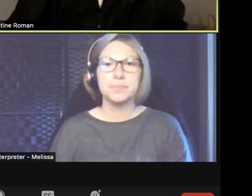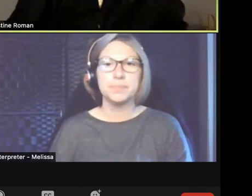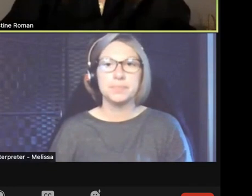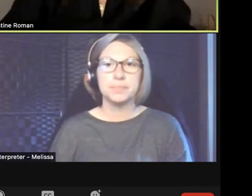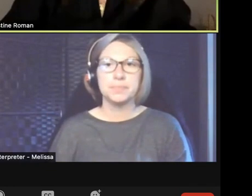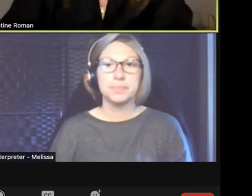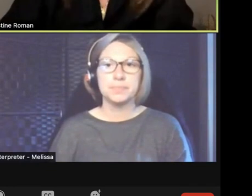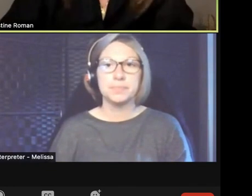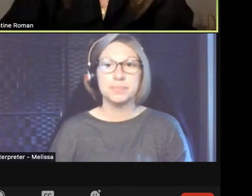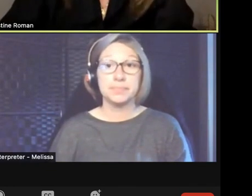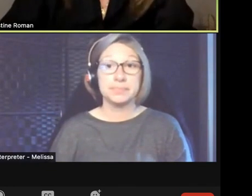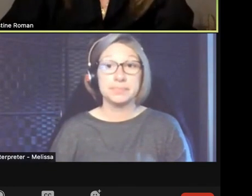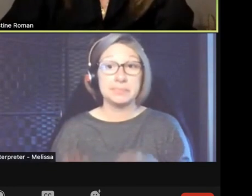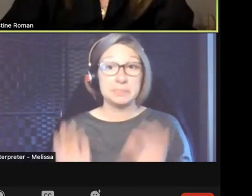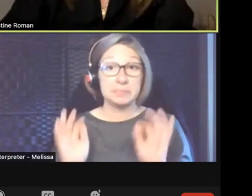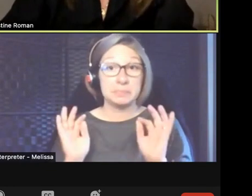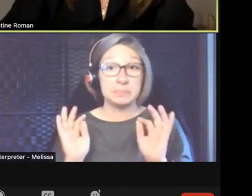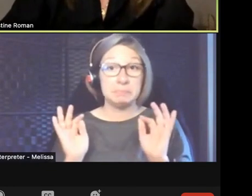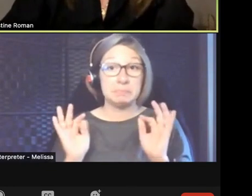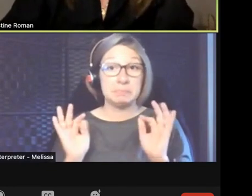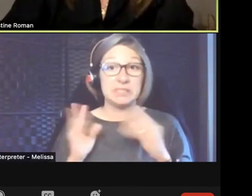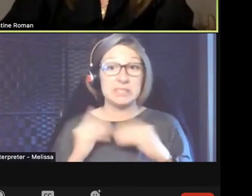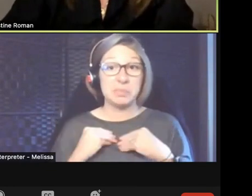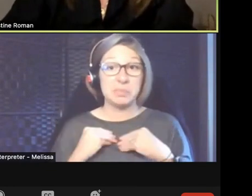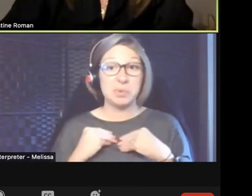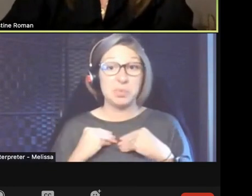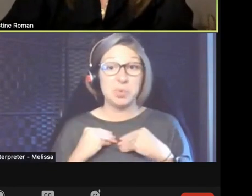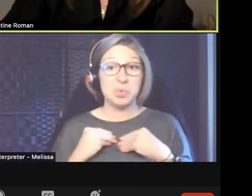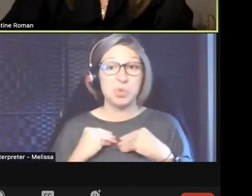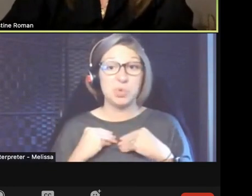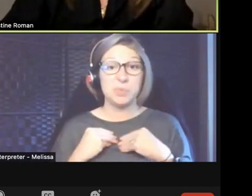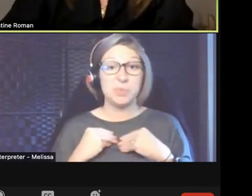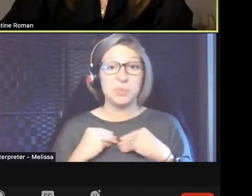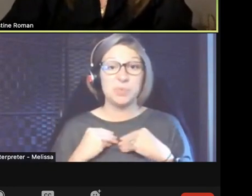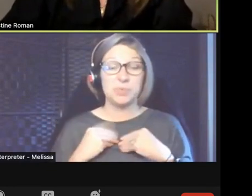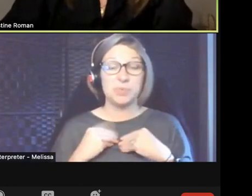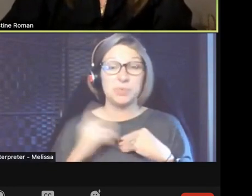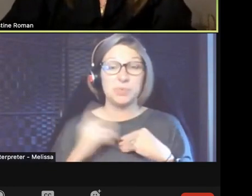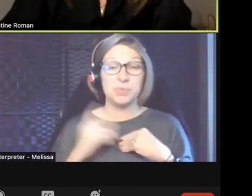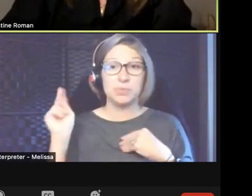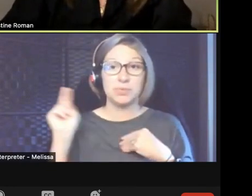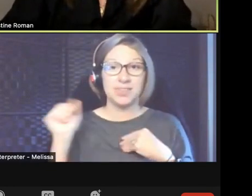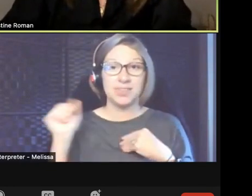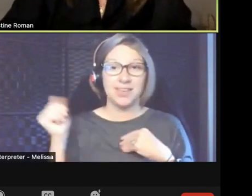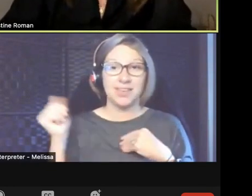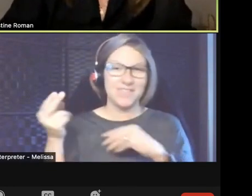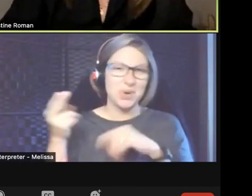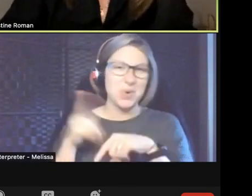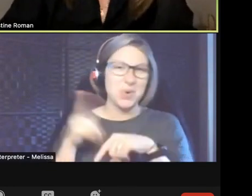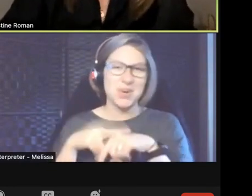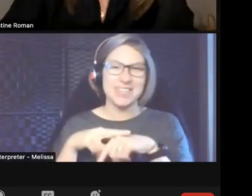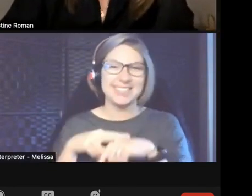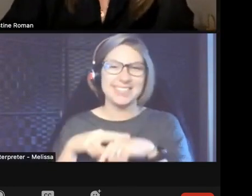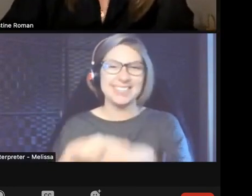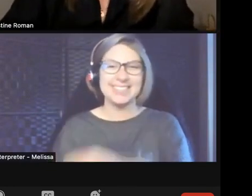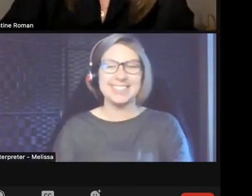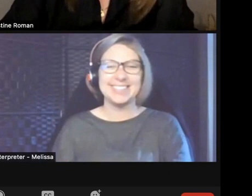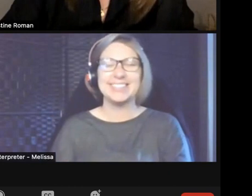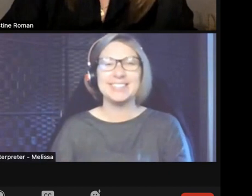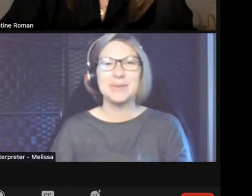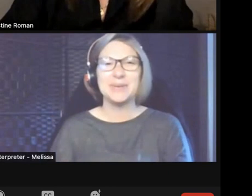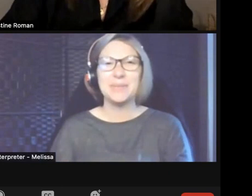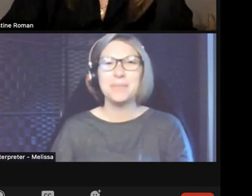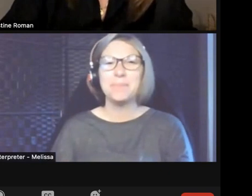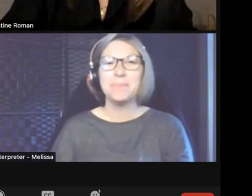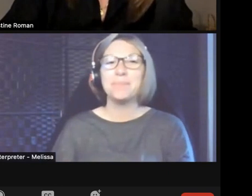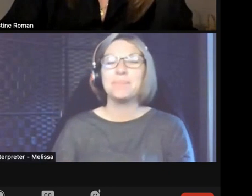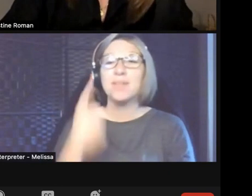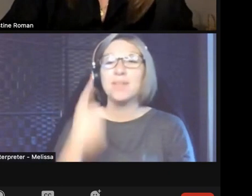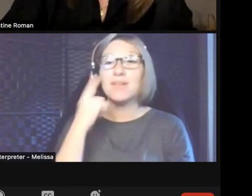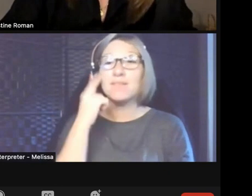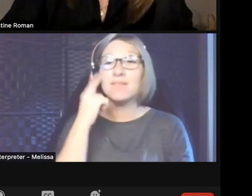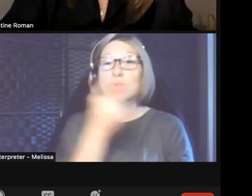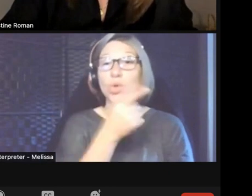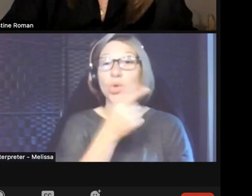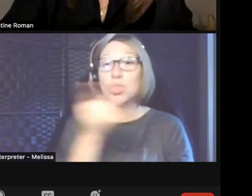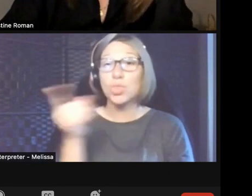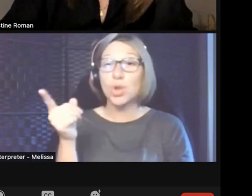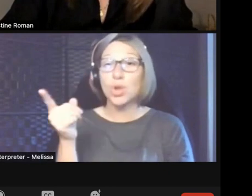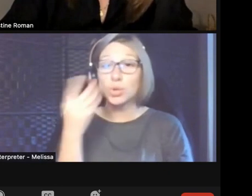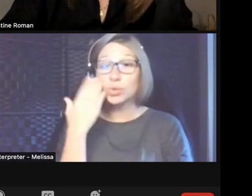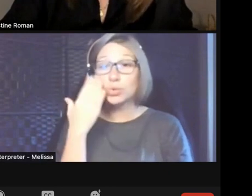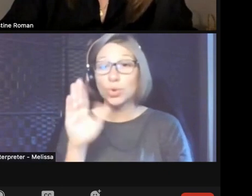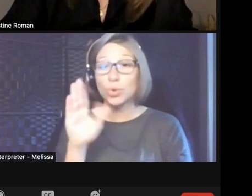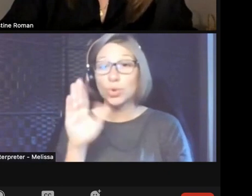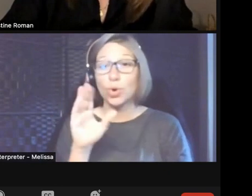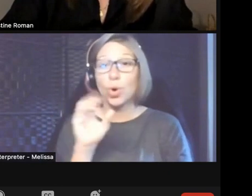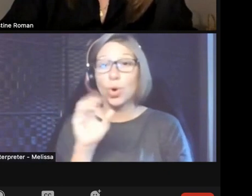Is that acceptable, Donna? Of course. And for those who don't know, O&M stands